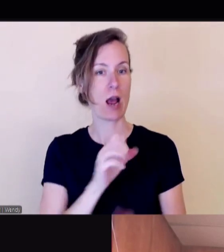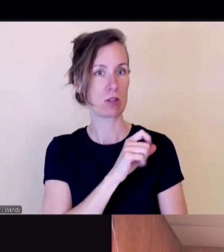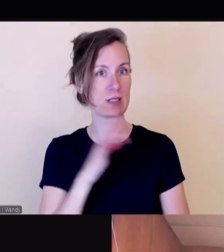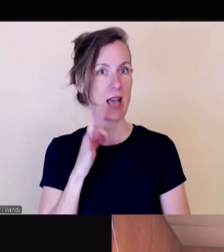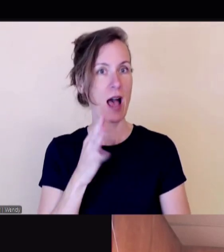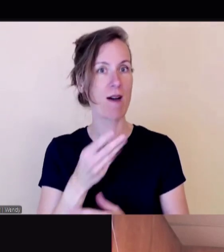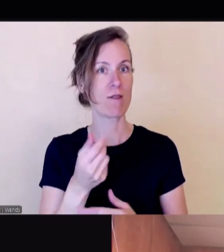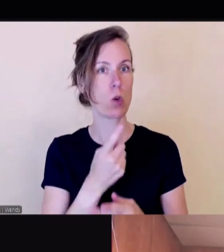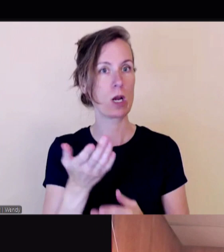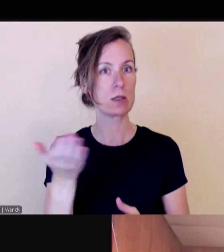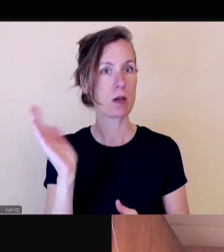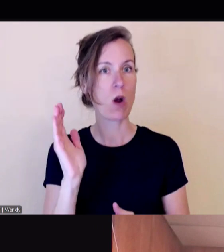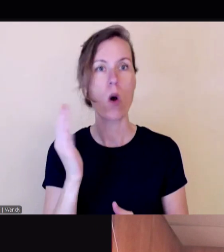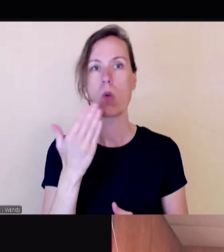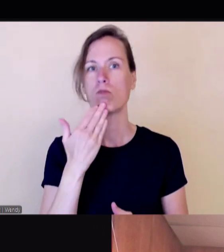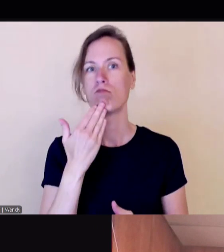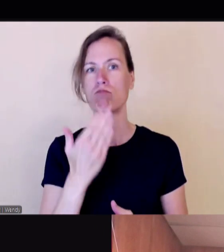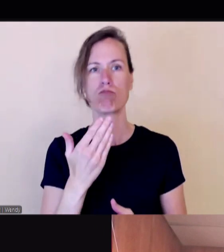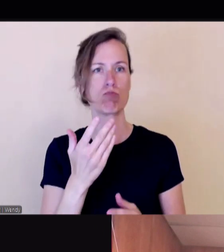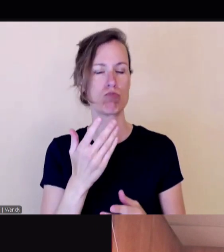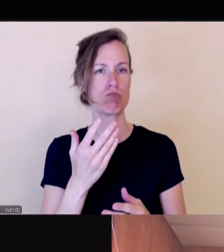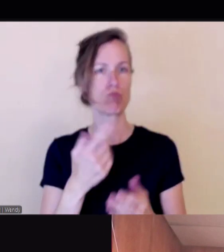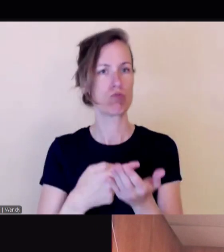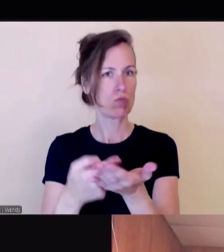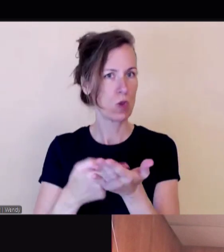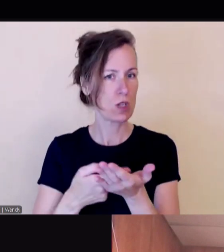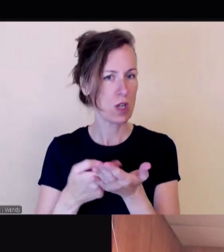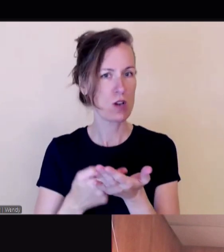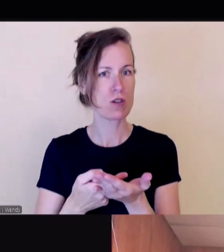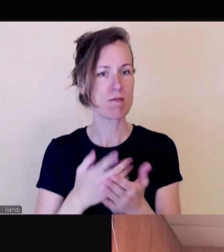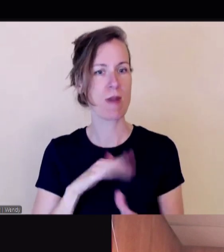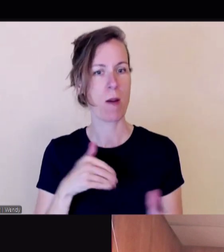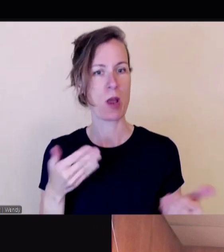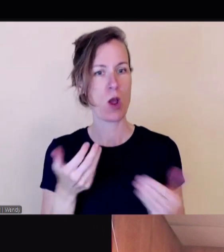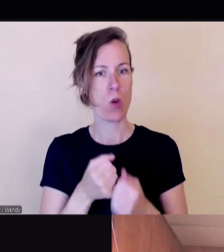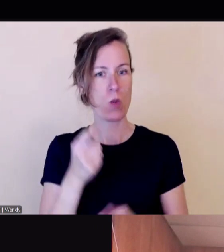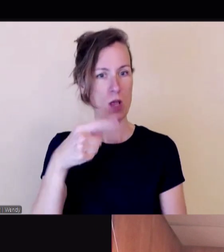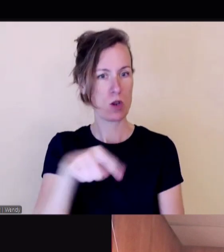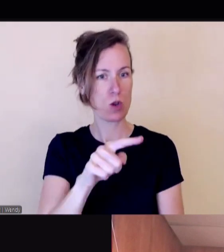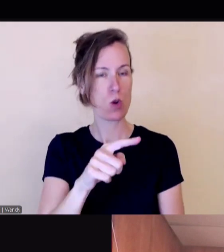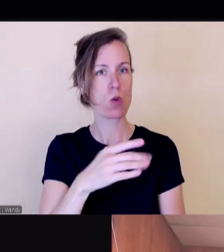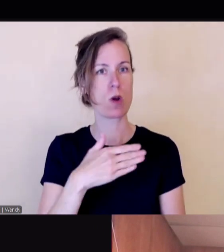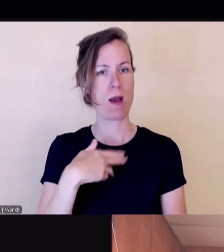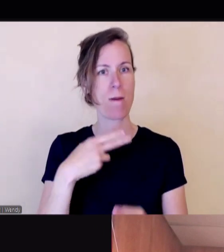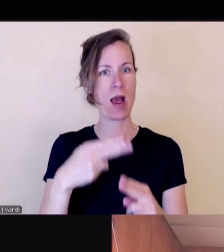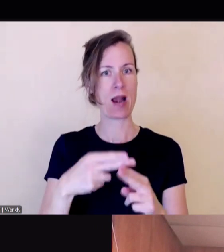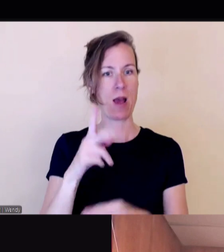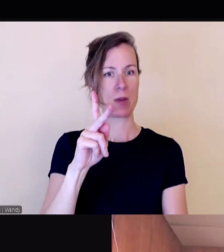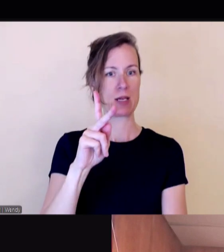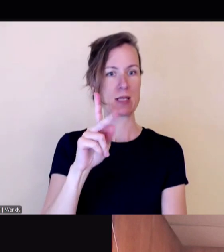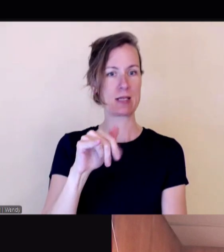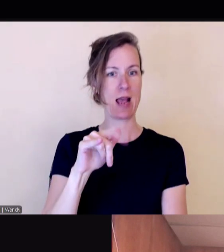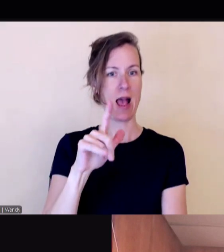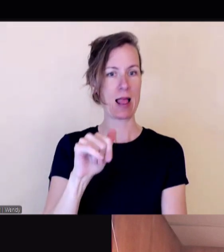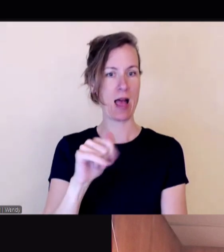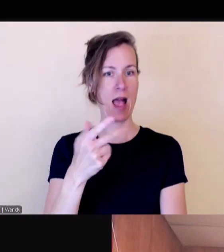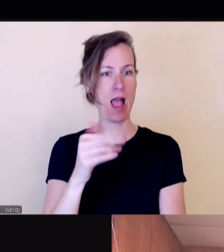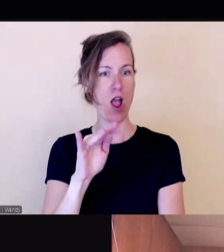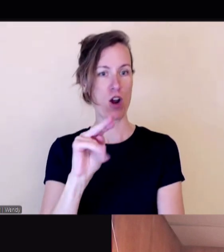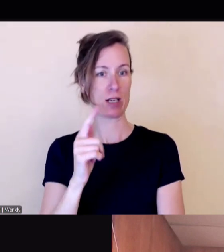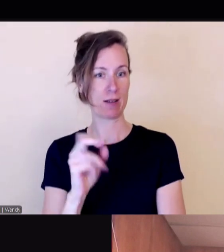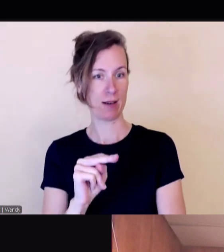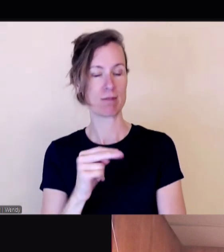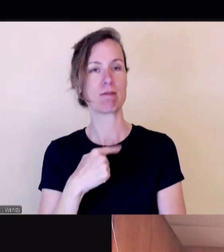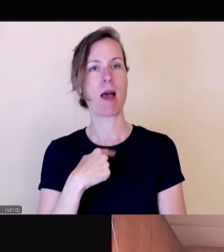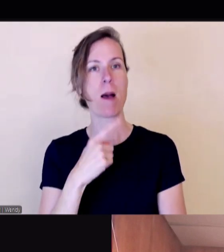here with all of you. My name is Kyla Hannington. I'm the Public Outreach and Engagement Division Chief with the Prince George's County Office of Human Rights. And